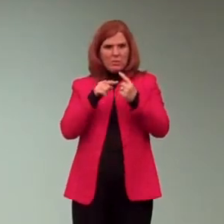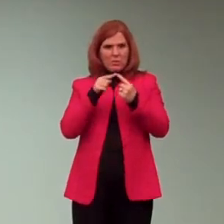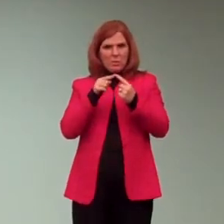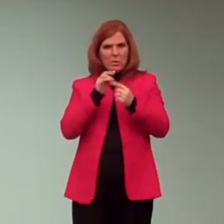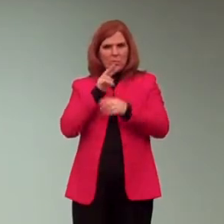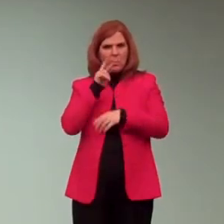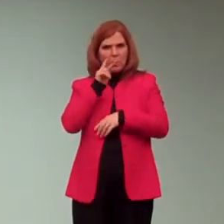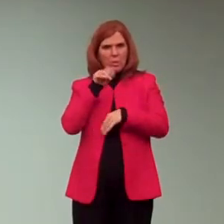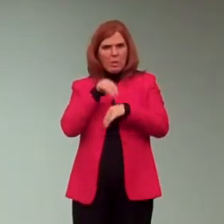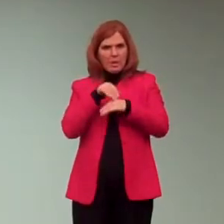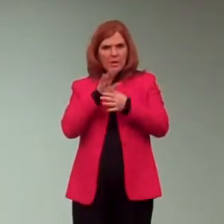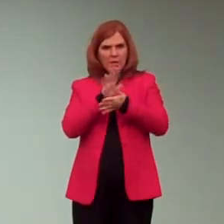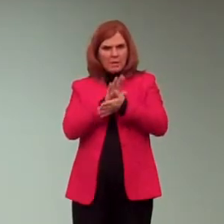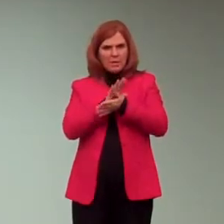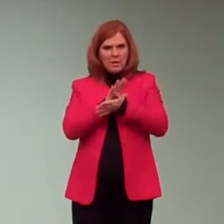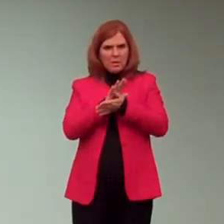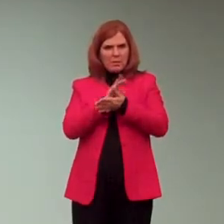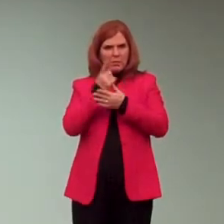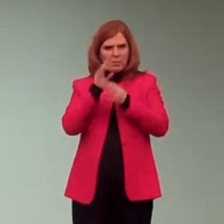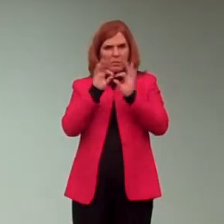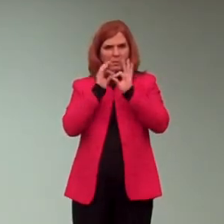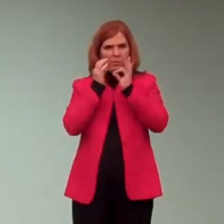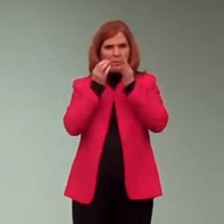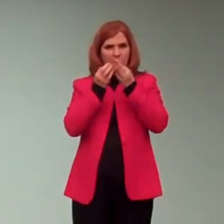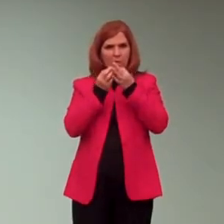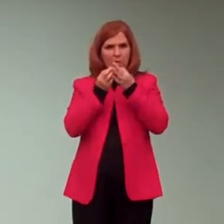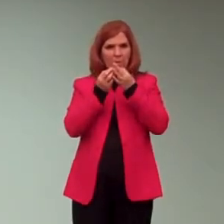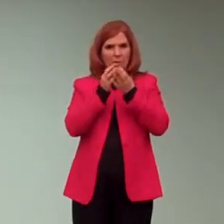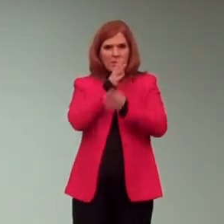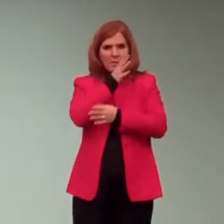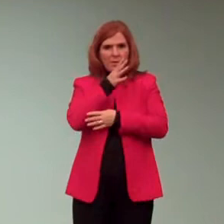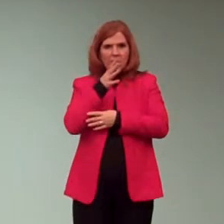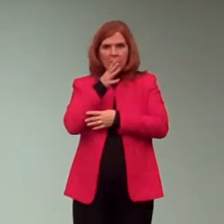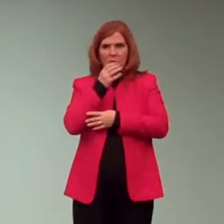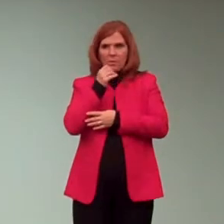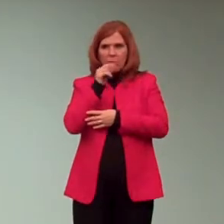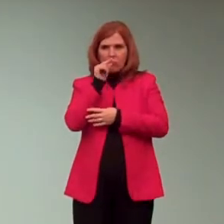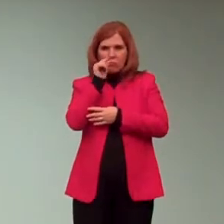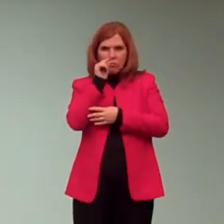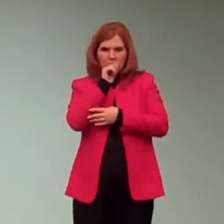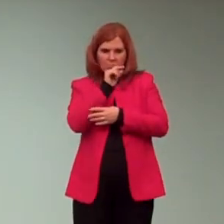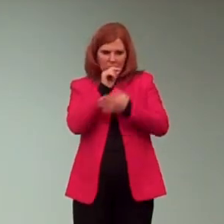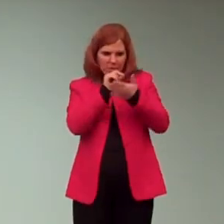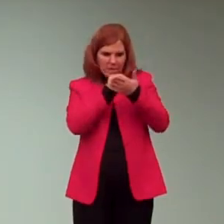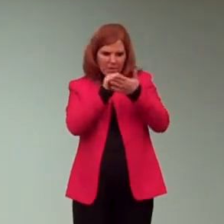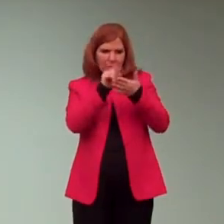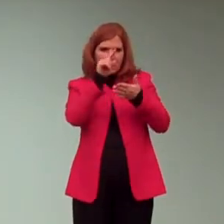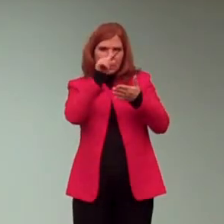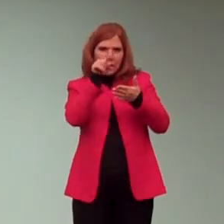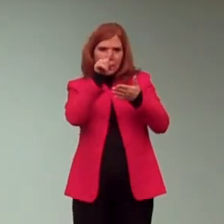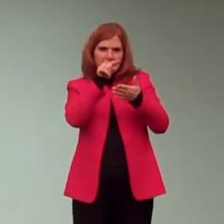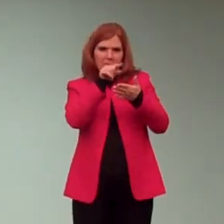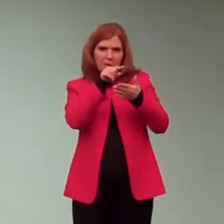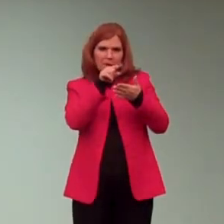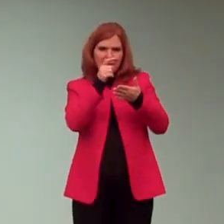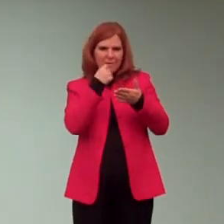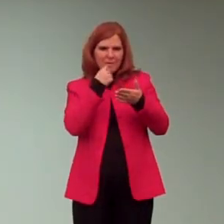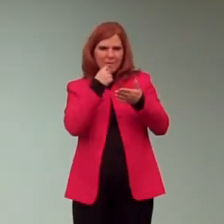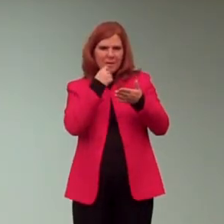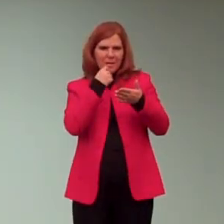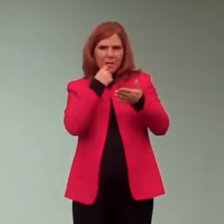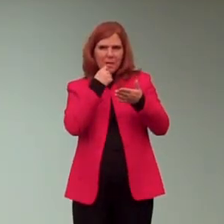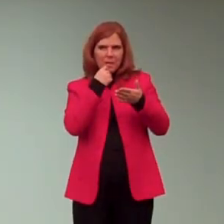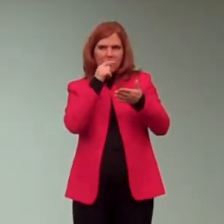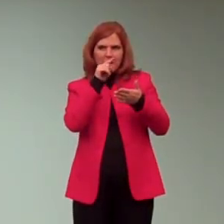the documents to the family farm, and right there it was an X, and it said